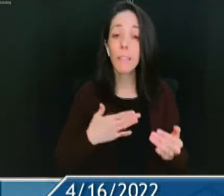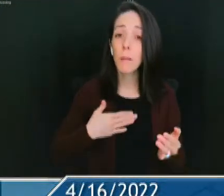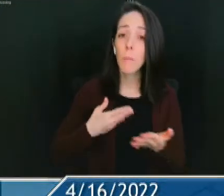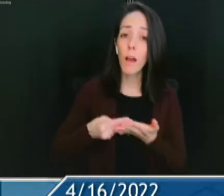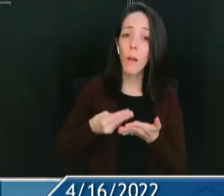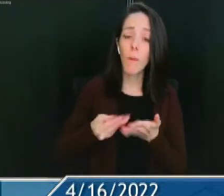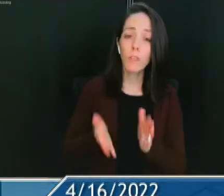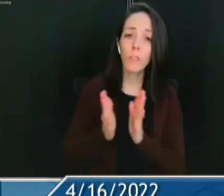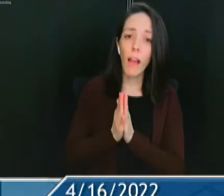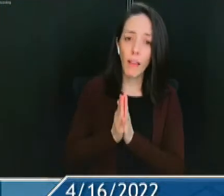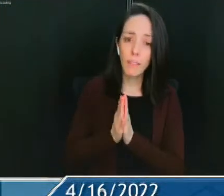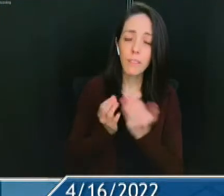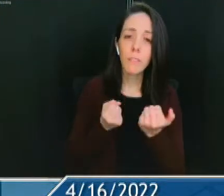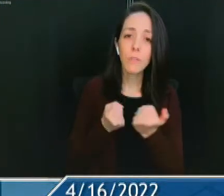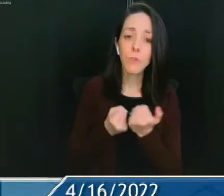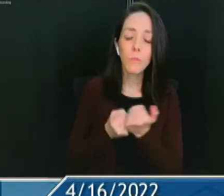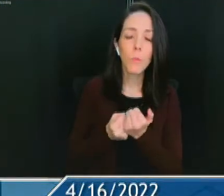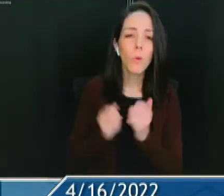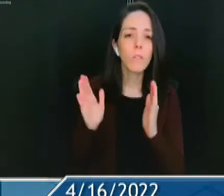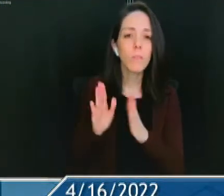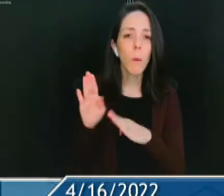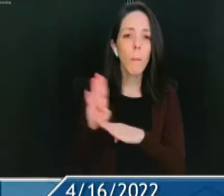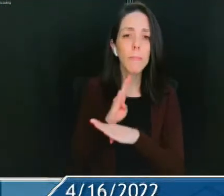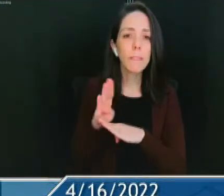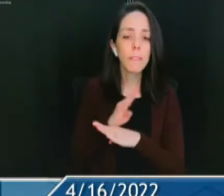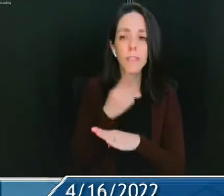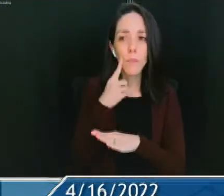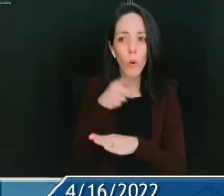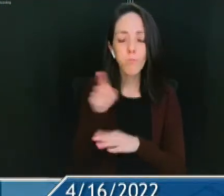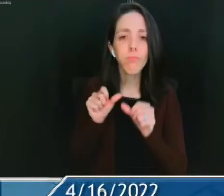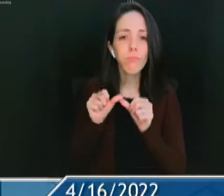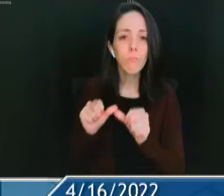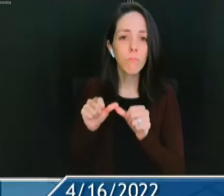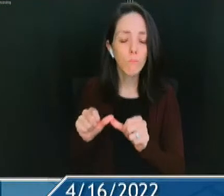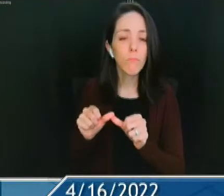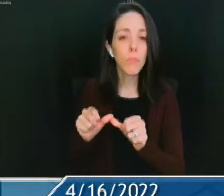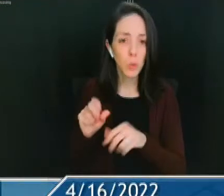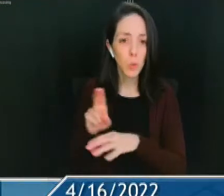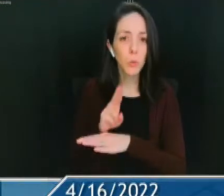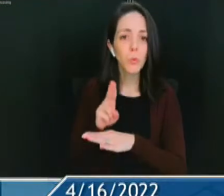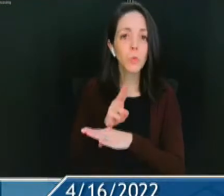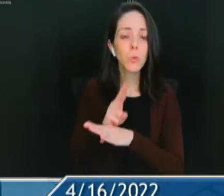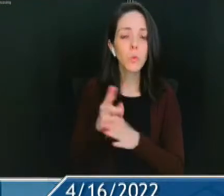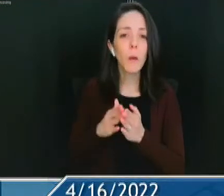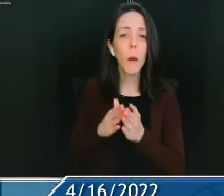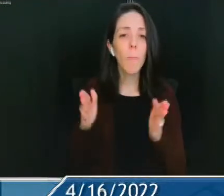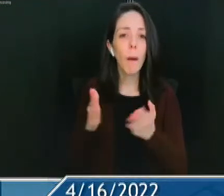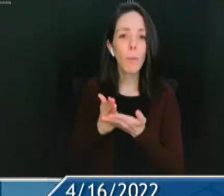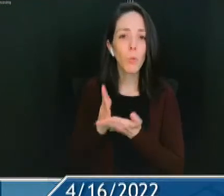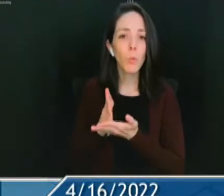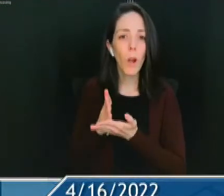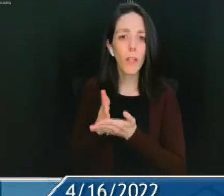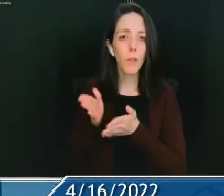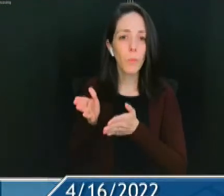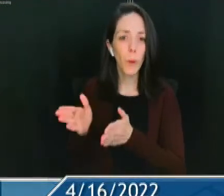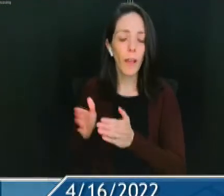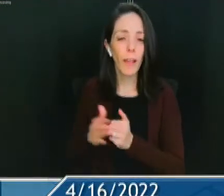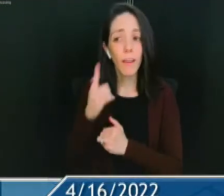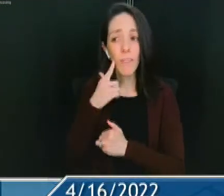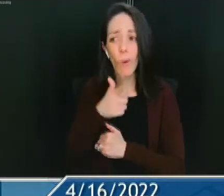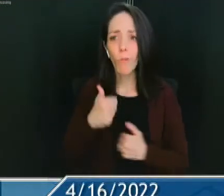businesses by continuing to be able to use the public right-of-way for businesses to be able to thrive,